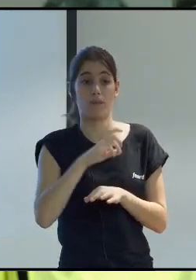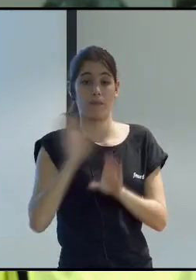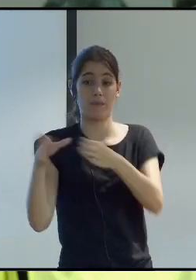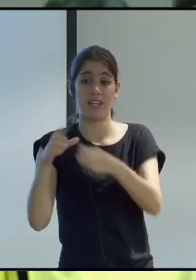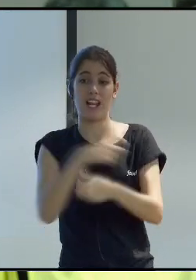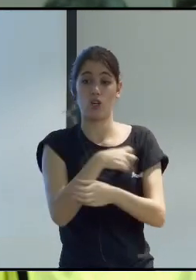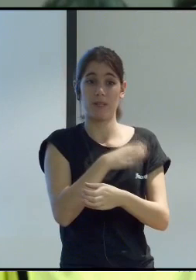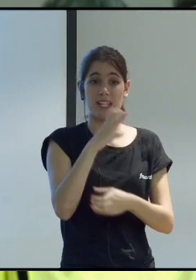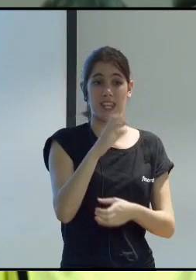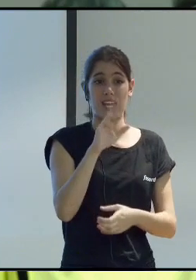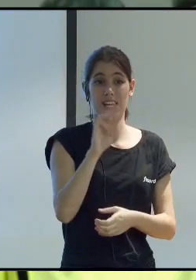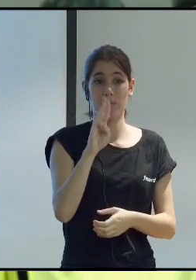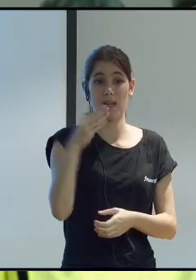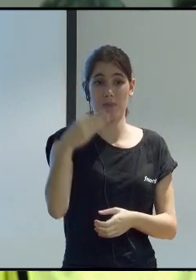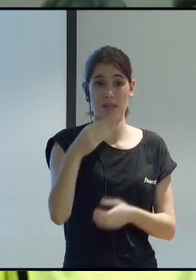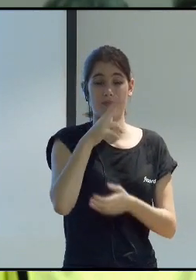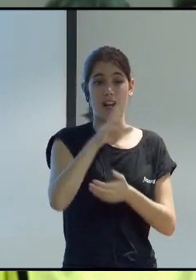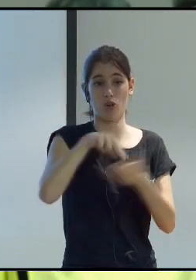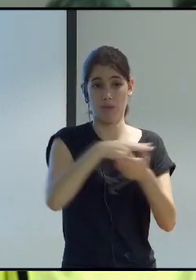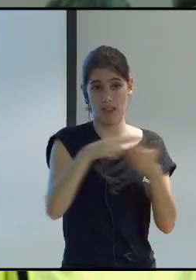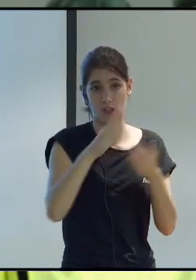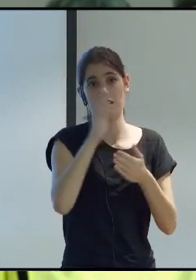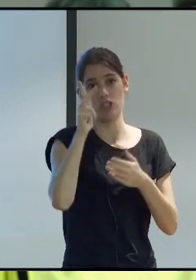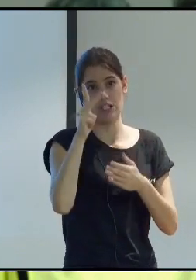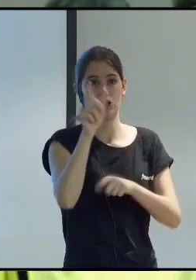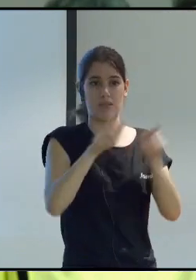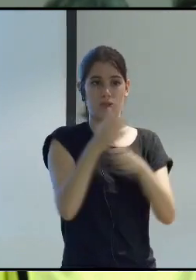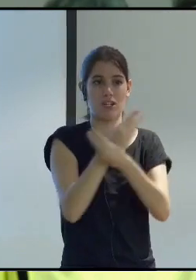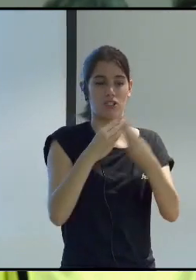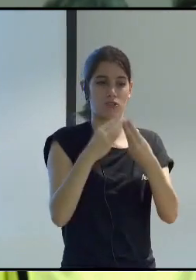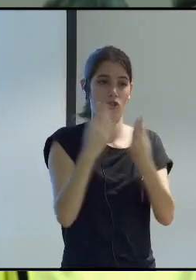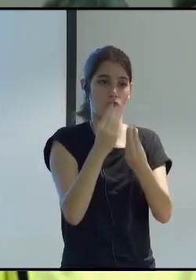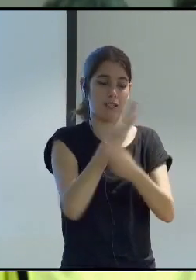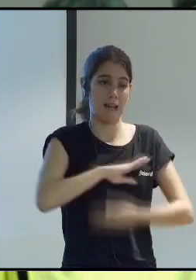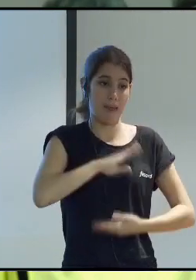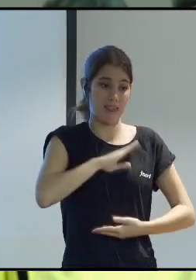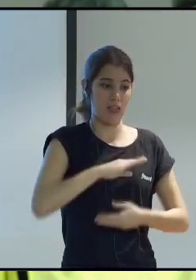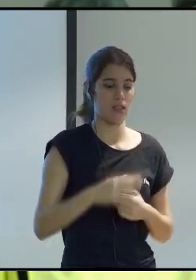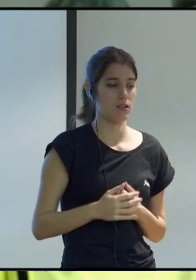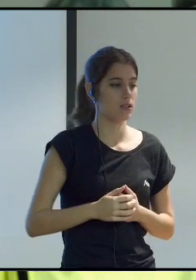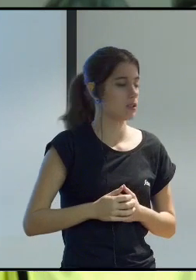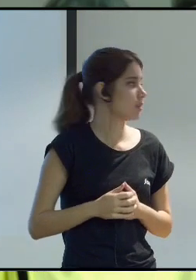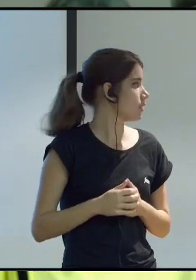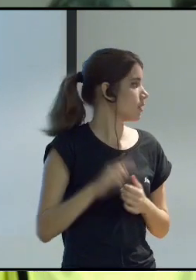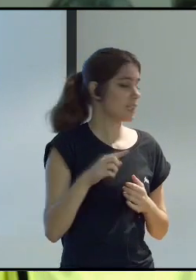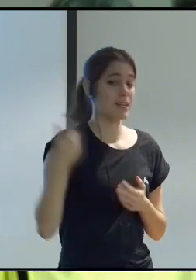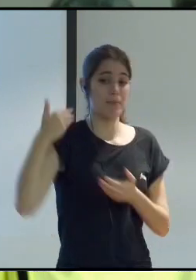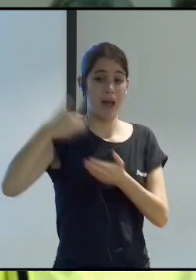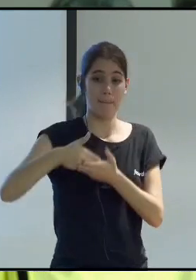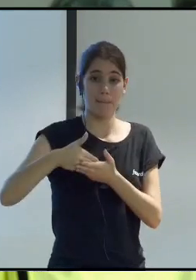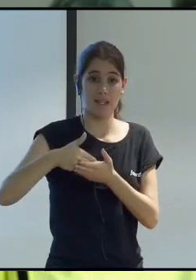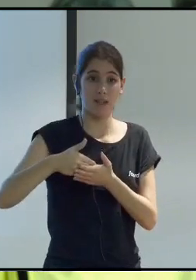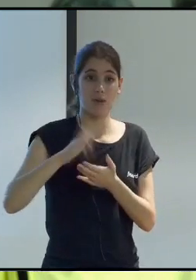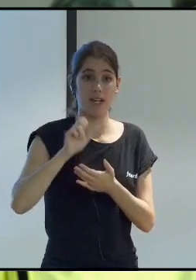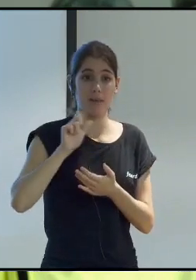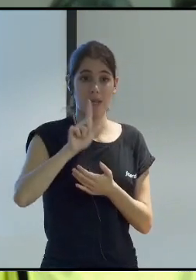Comment 5, they outsourced a study to ENIL to work on the barriers of independent living worldwide. And they